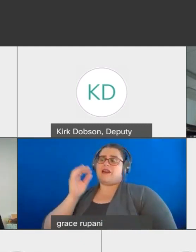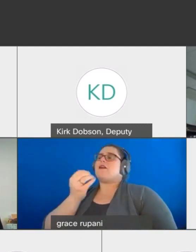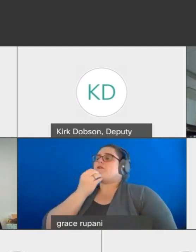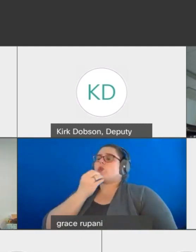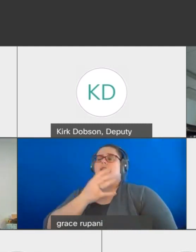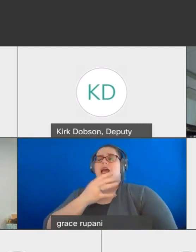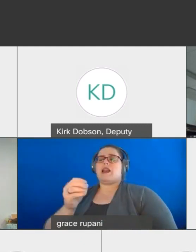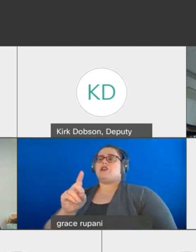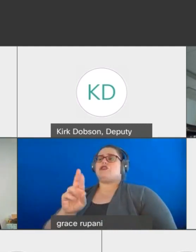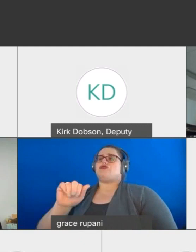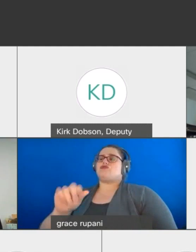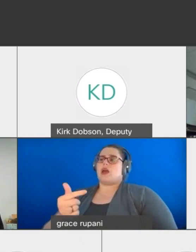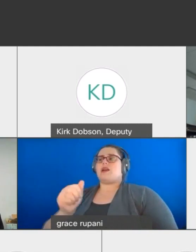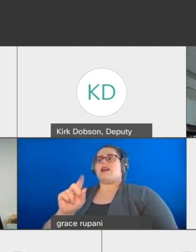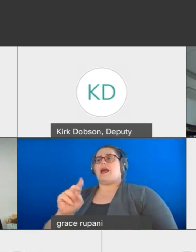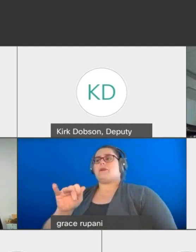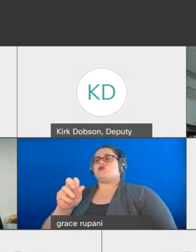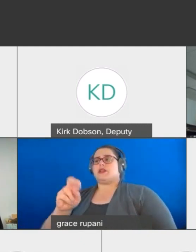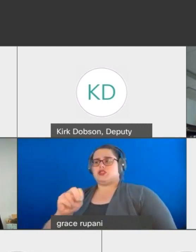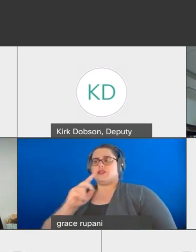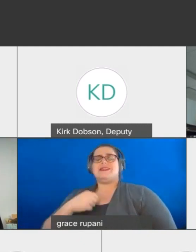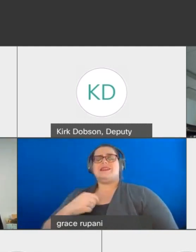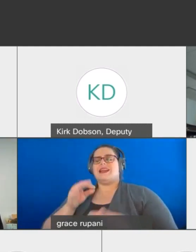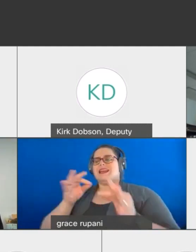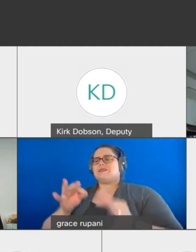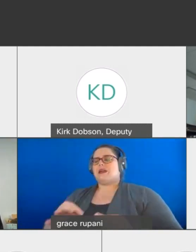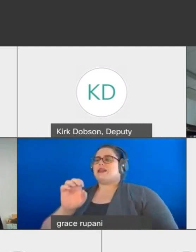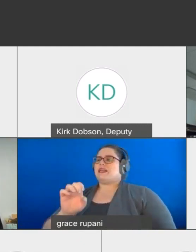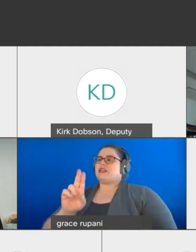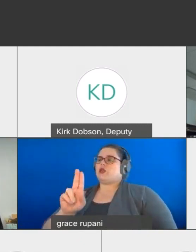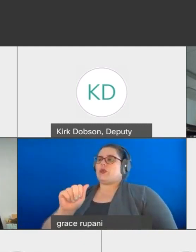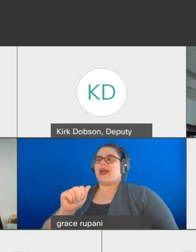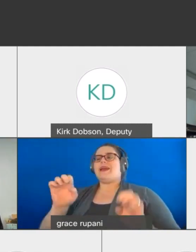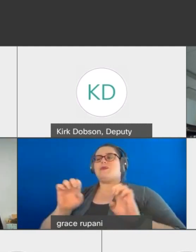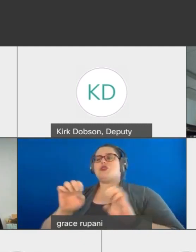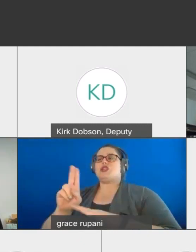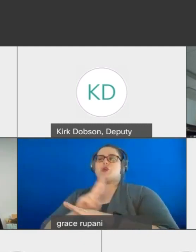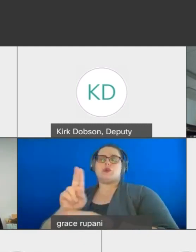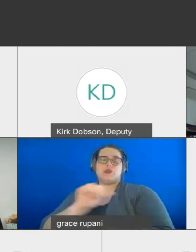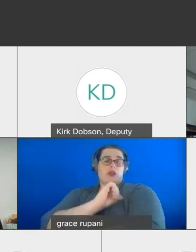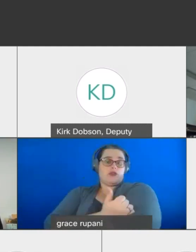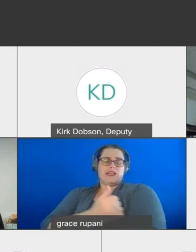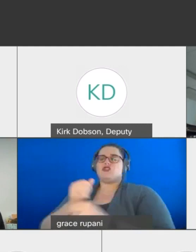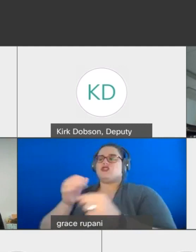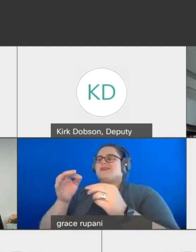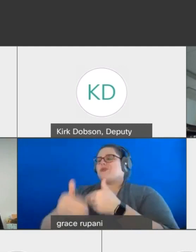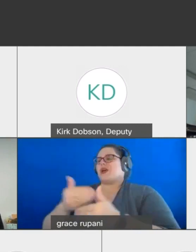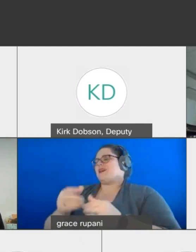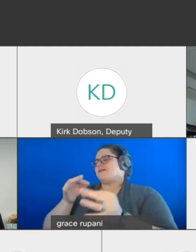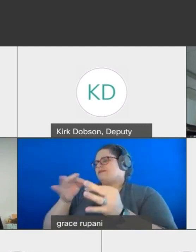is, because maybe that might be a point of confusion. I can share that YouTube link in the chat as well. That would be